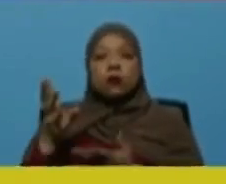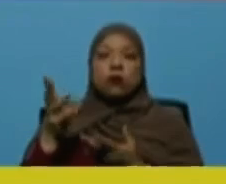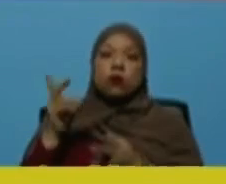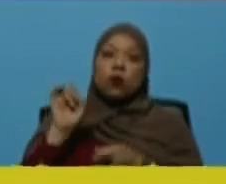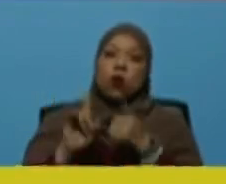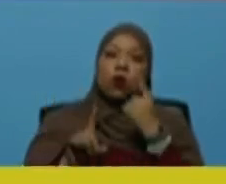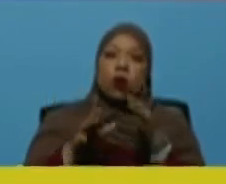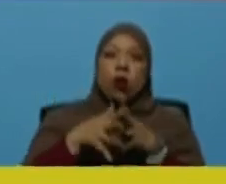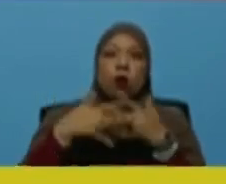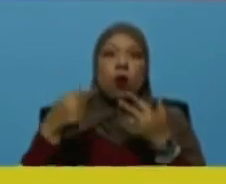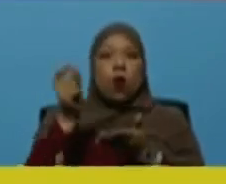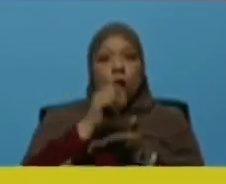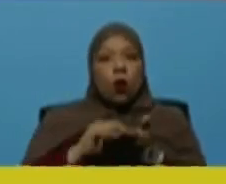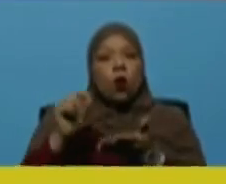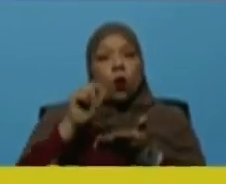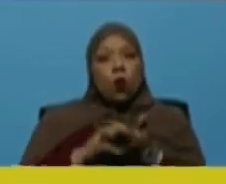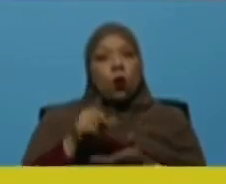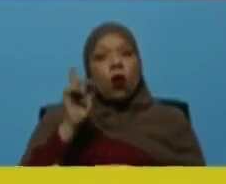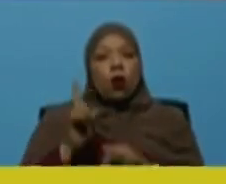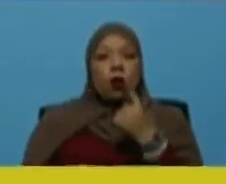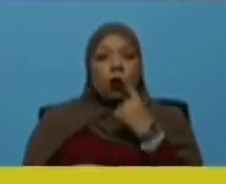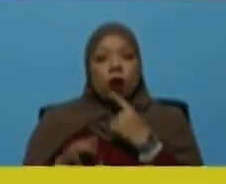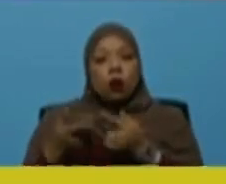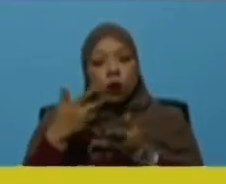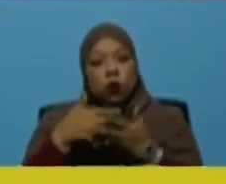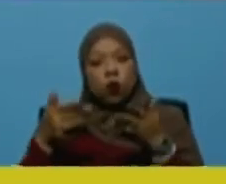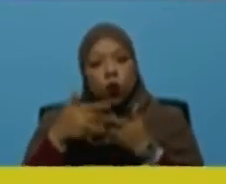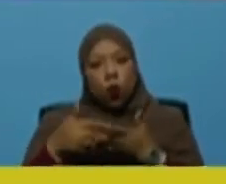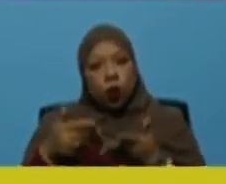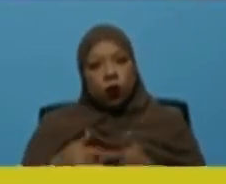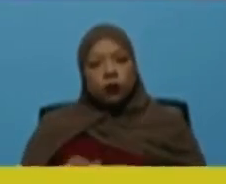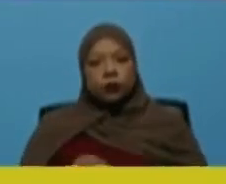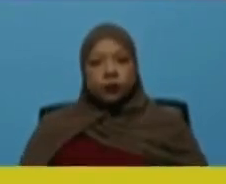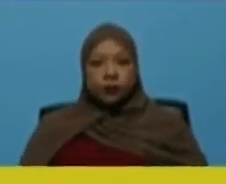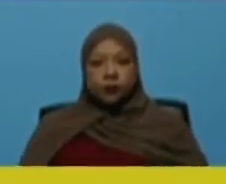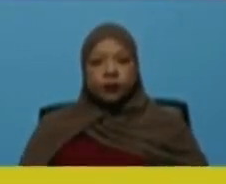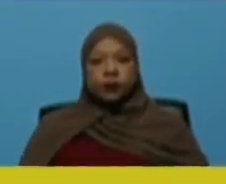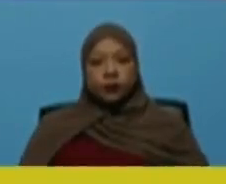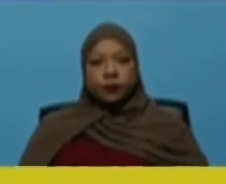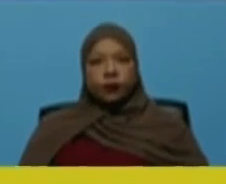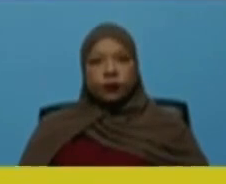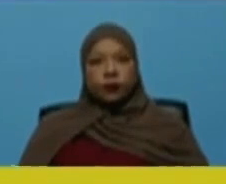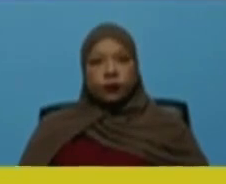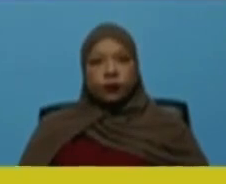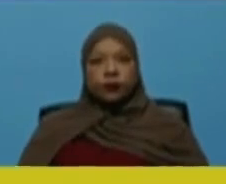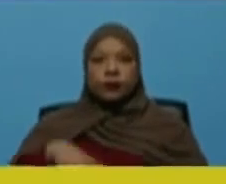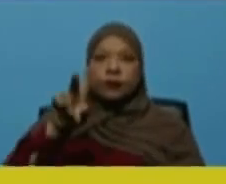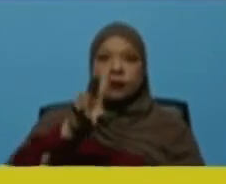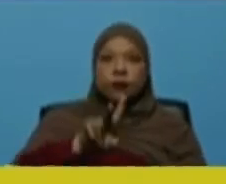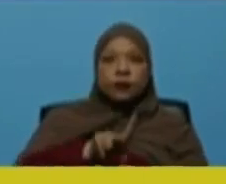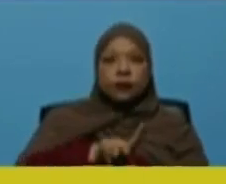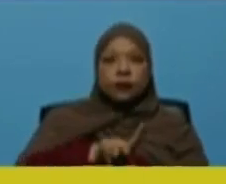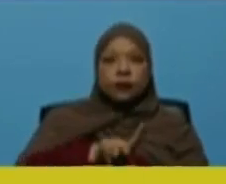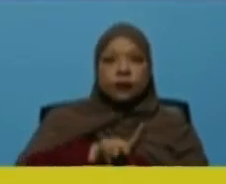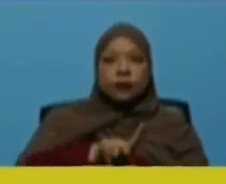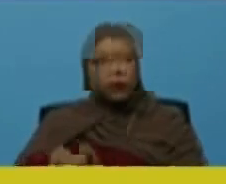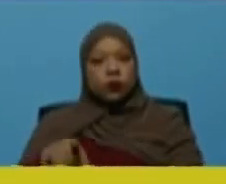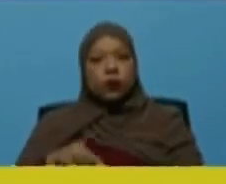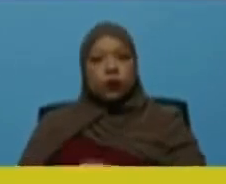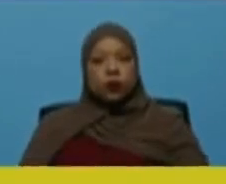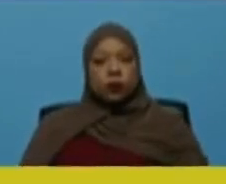and from time to time we read poems from the Pablo Neruda's books.